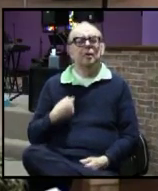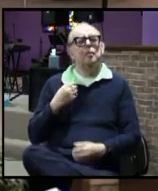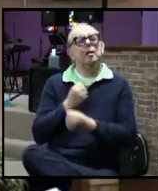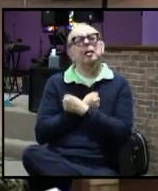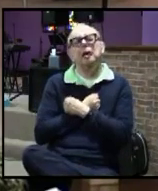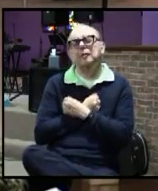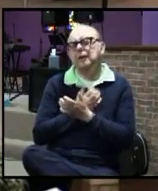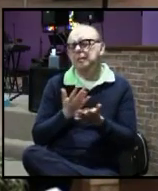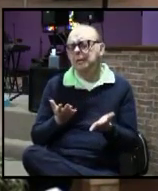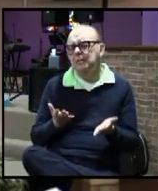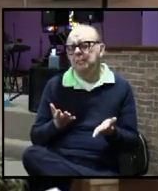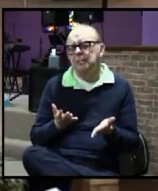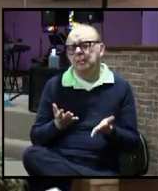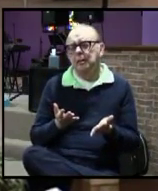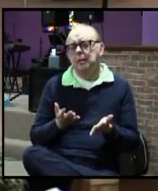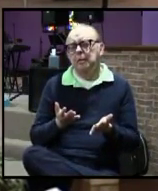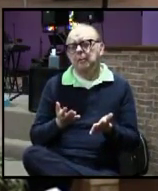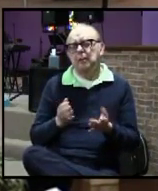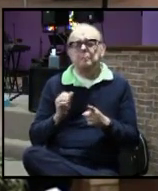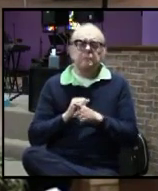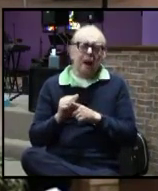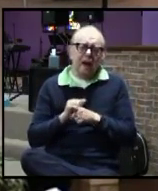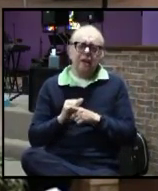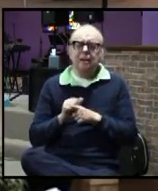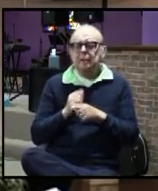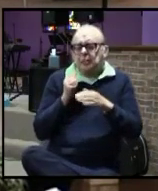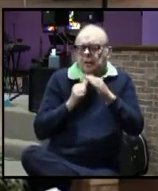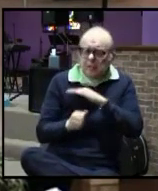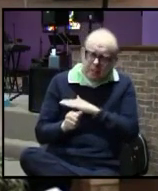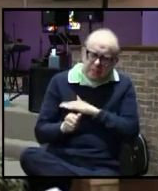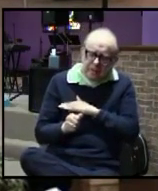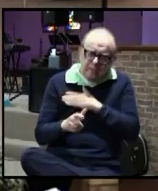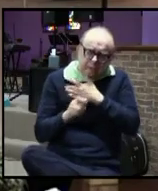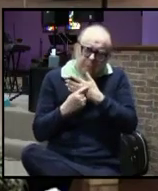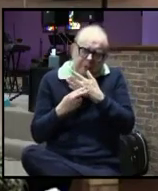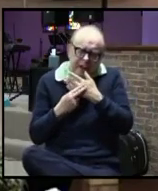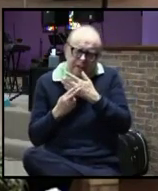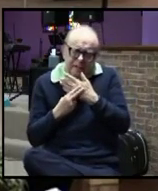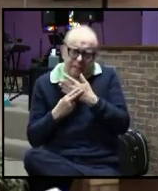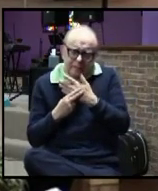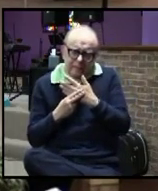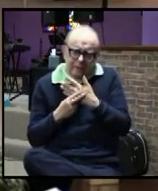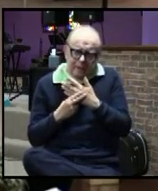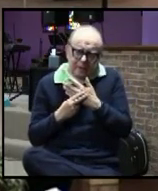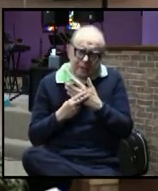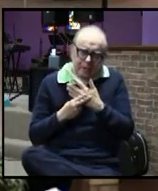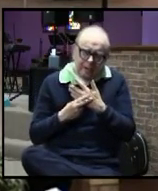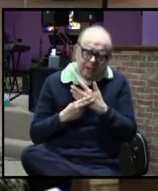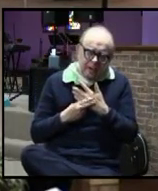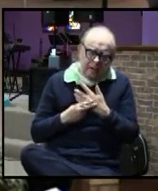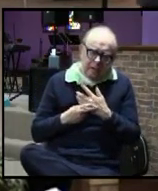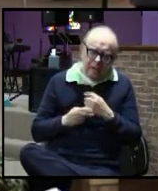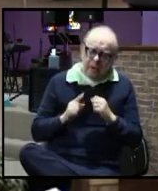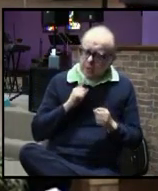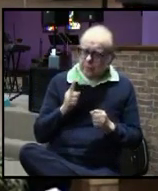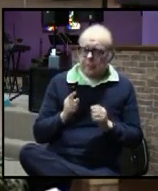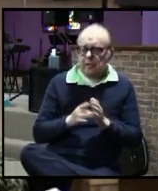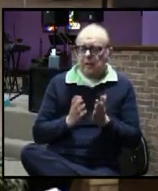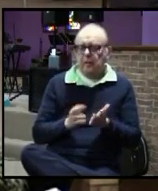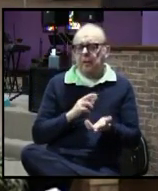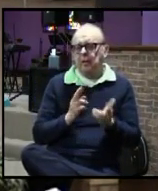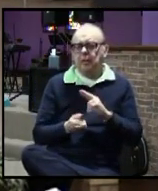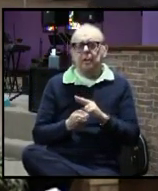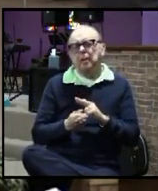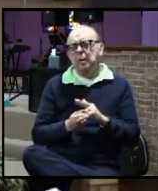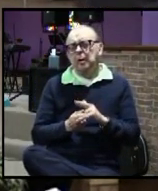We love it. We practice it. We hide it. We protect it. And part of true biblical